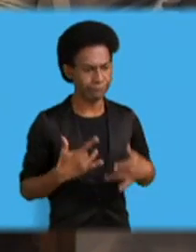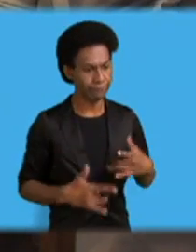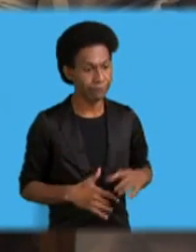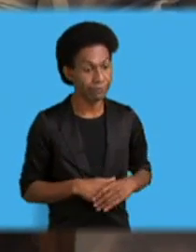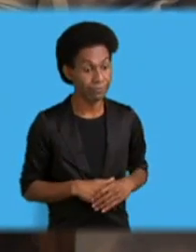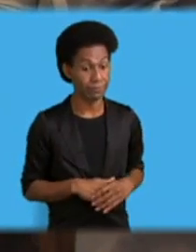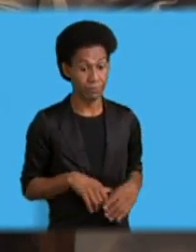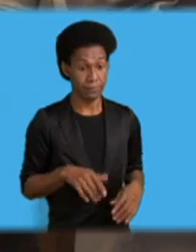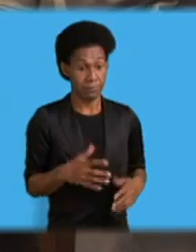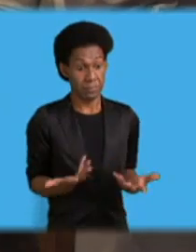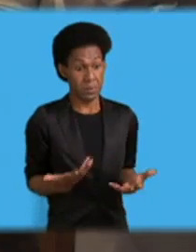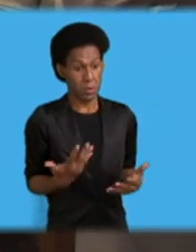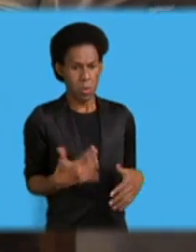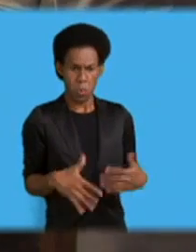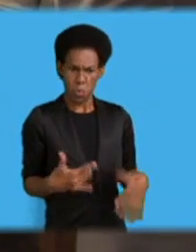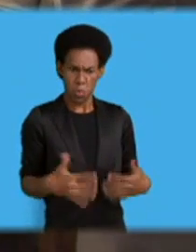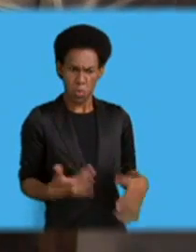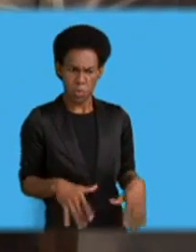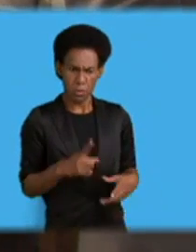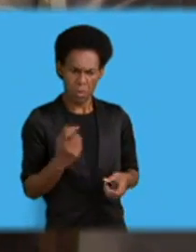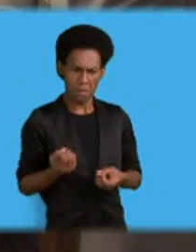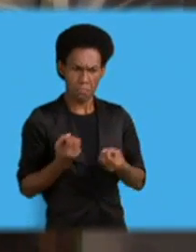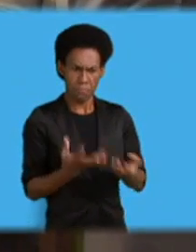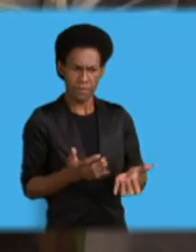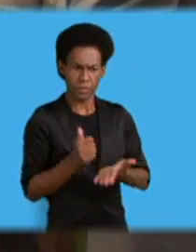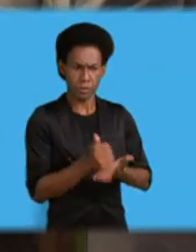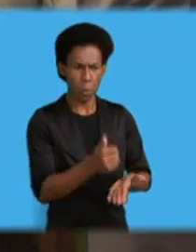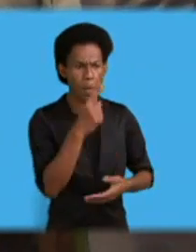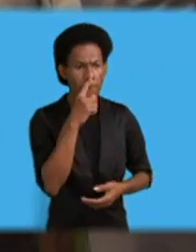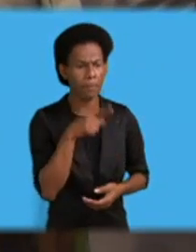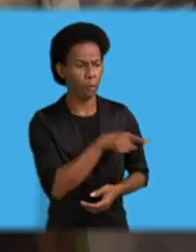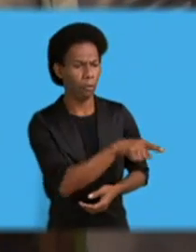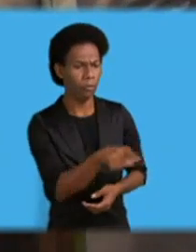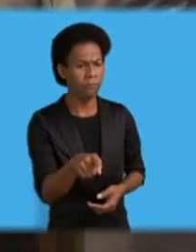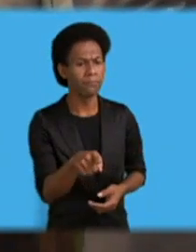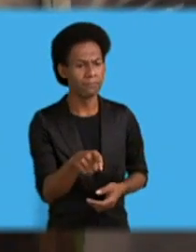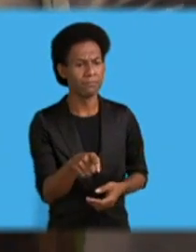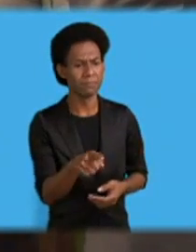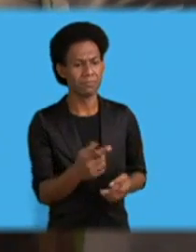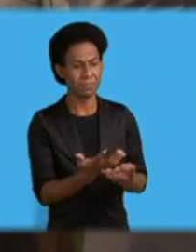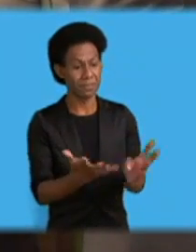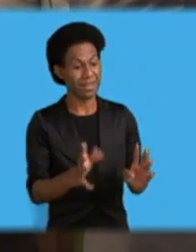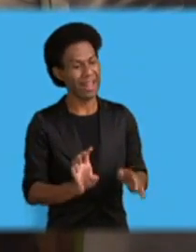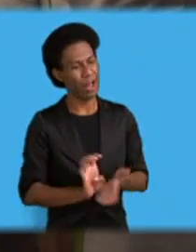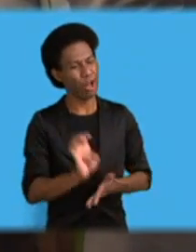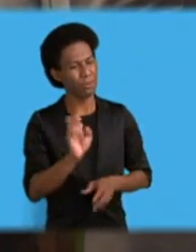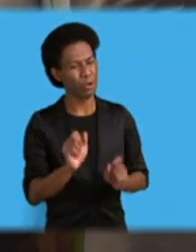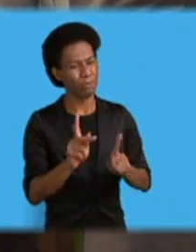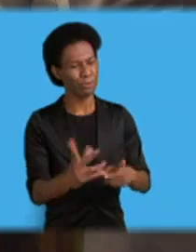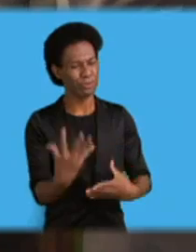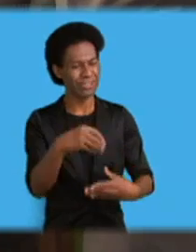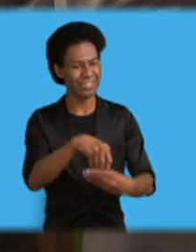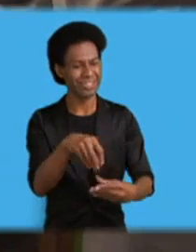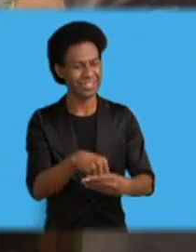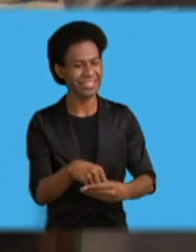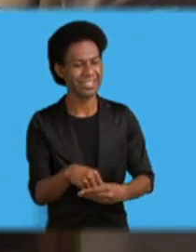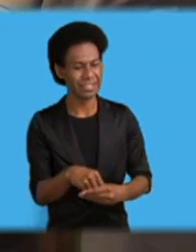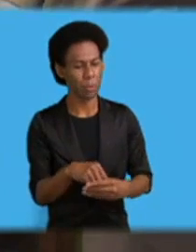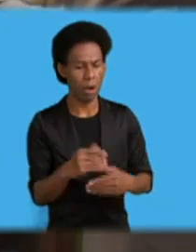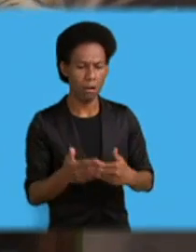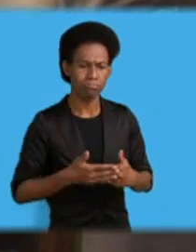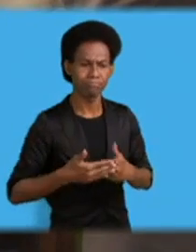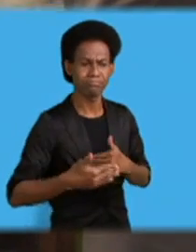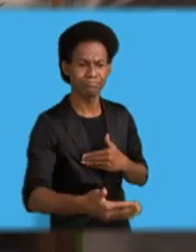livelihoods and economic development opportunities. These opportunities will continue to further and expand in the future